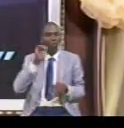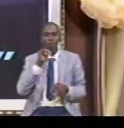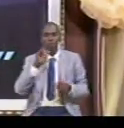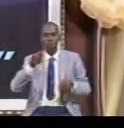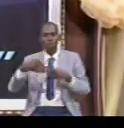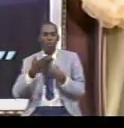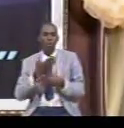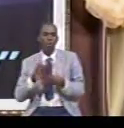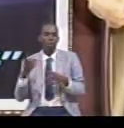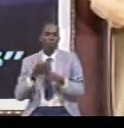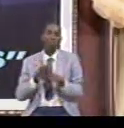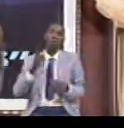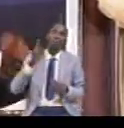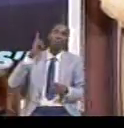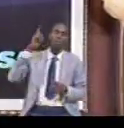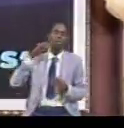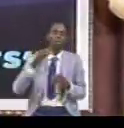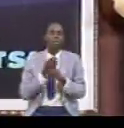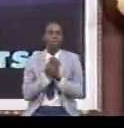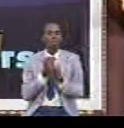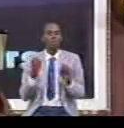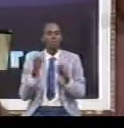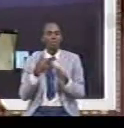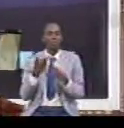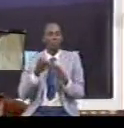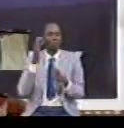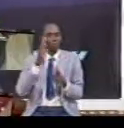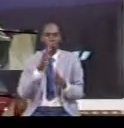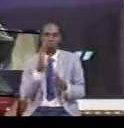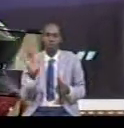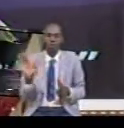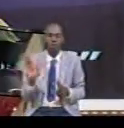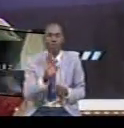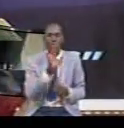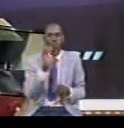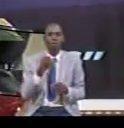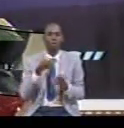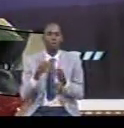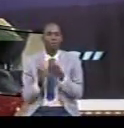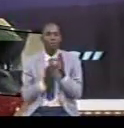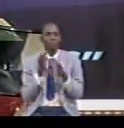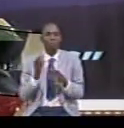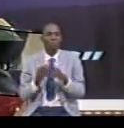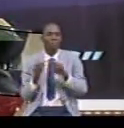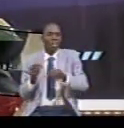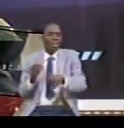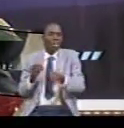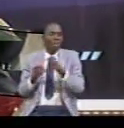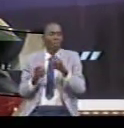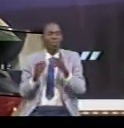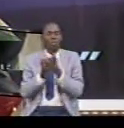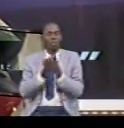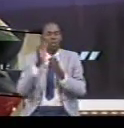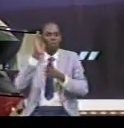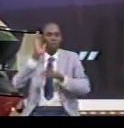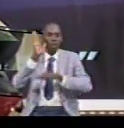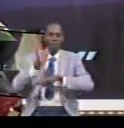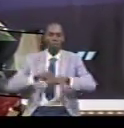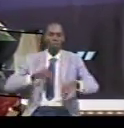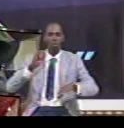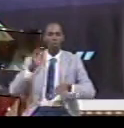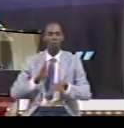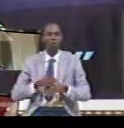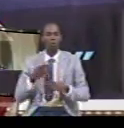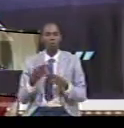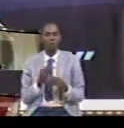him, salvation will be yours in Jesus' name. Whosoever, whosoever shall call on the name of the Lord shall